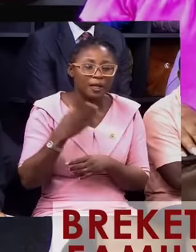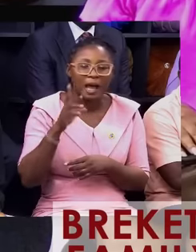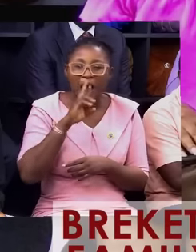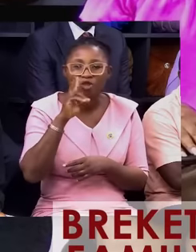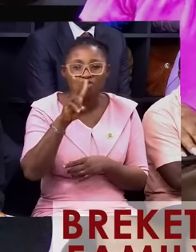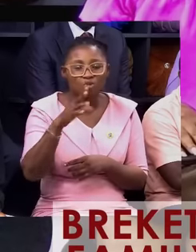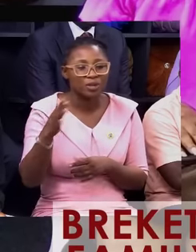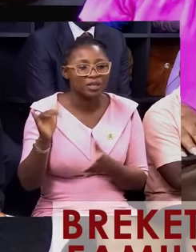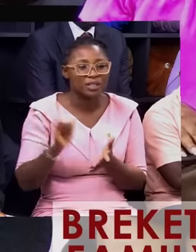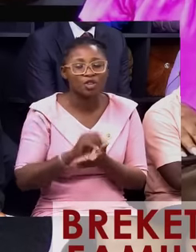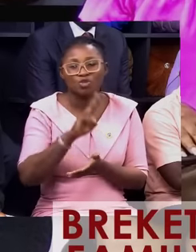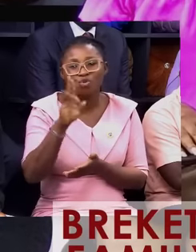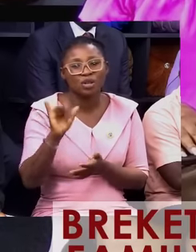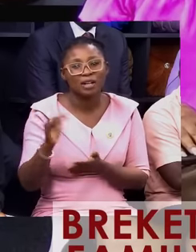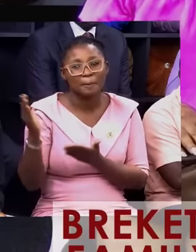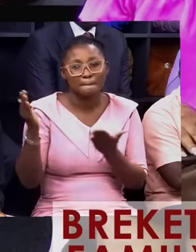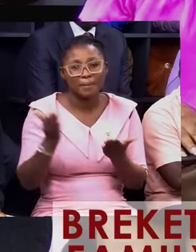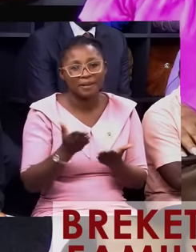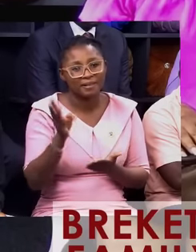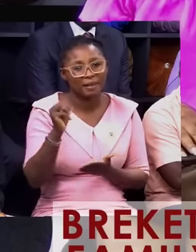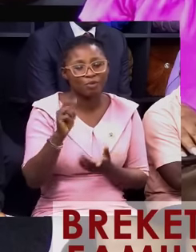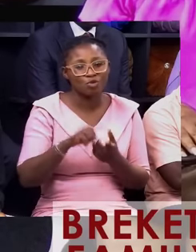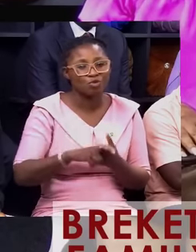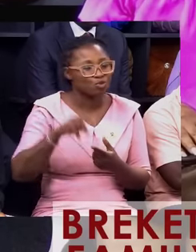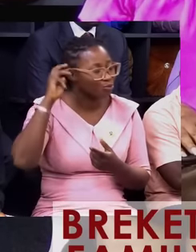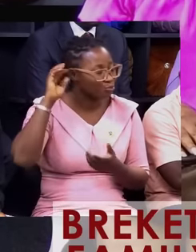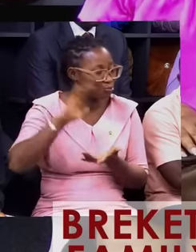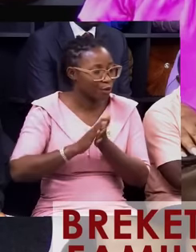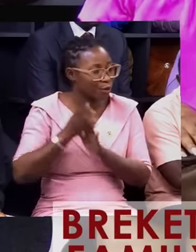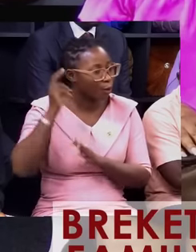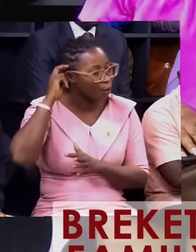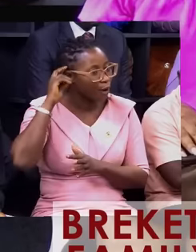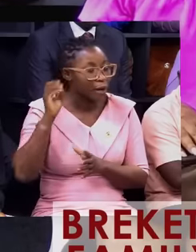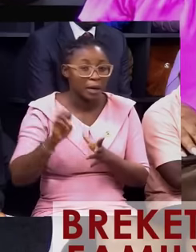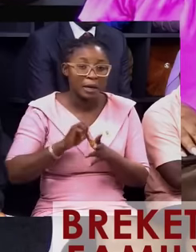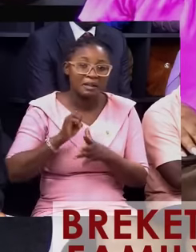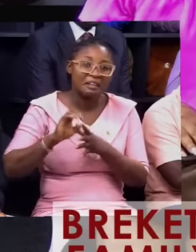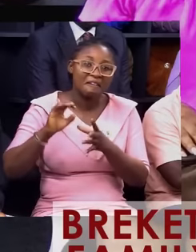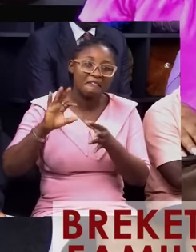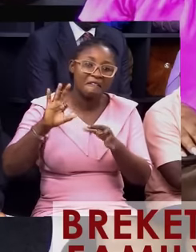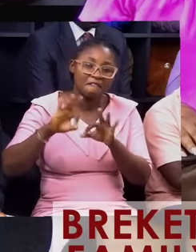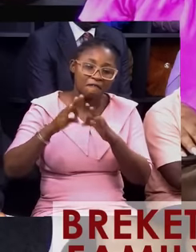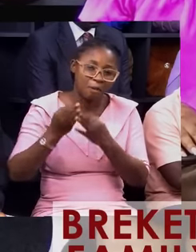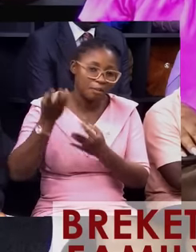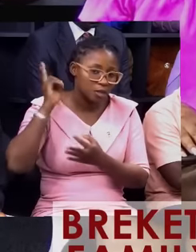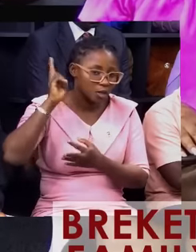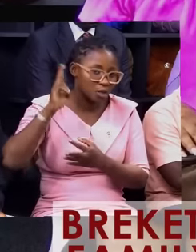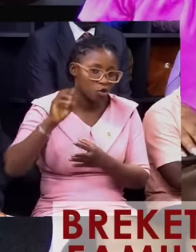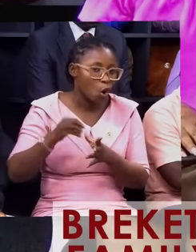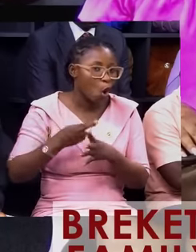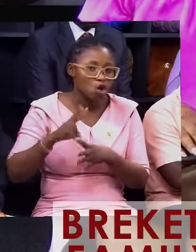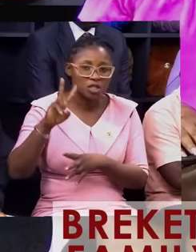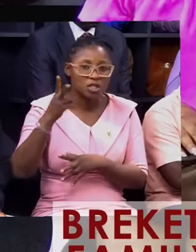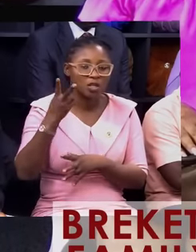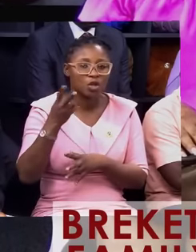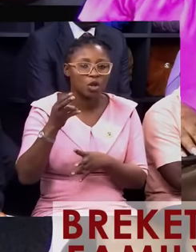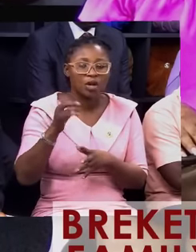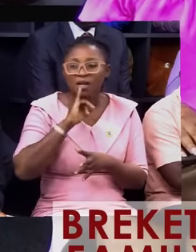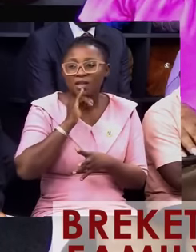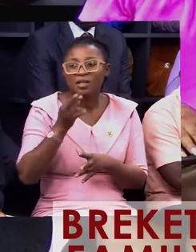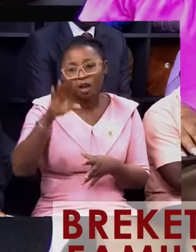there are two things that usually bring them there one either there's family history or second is